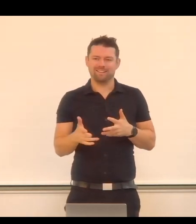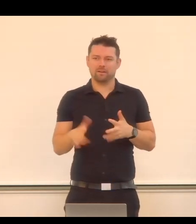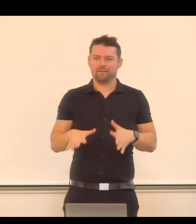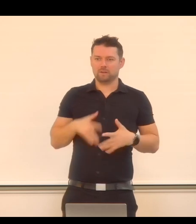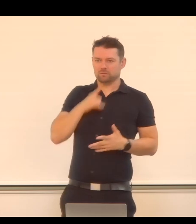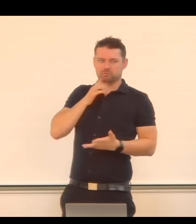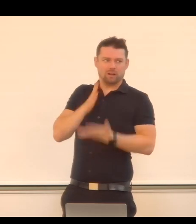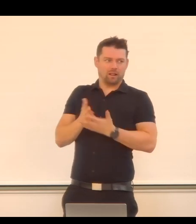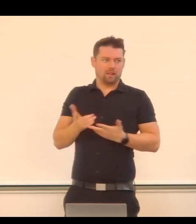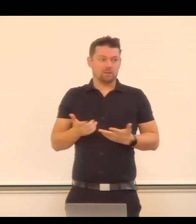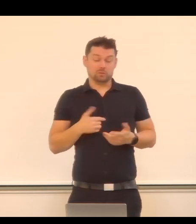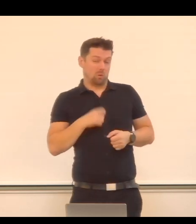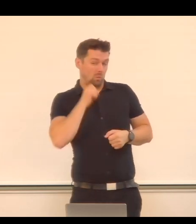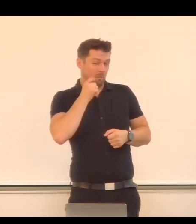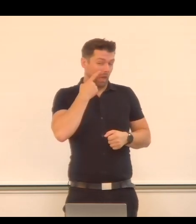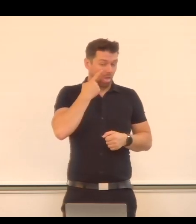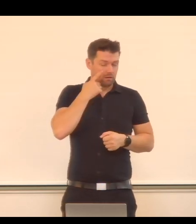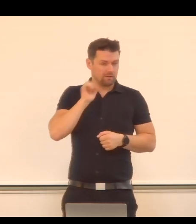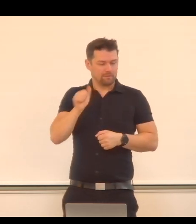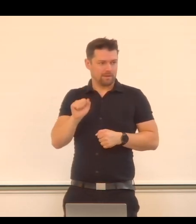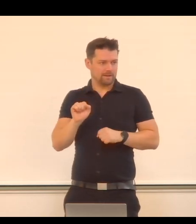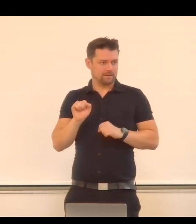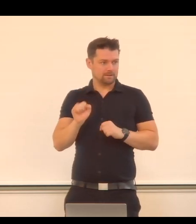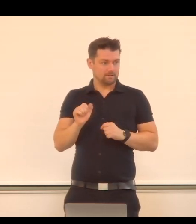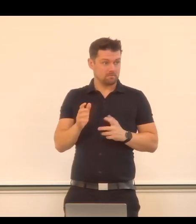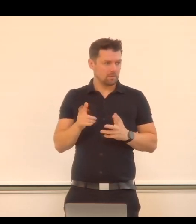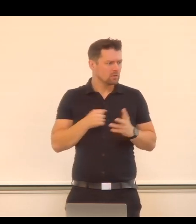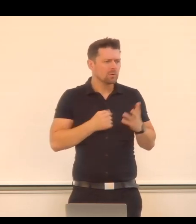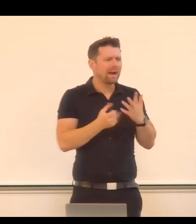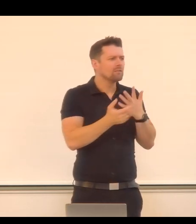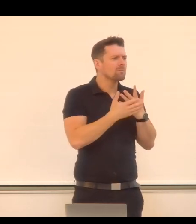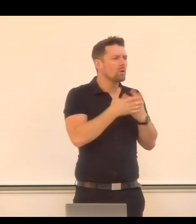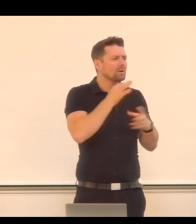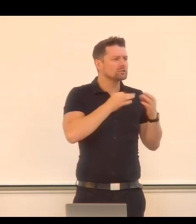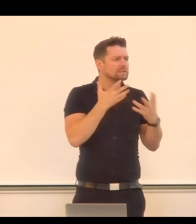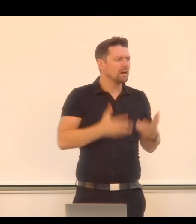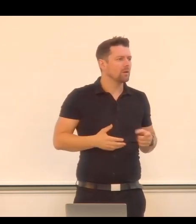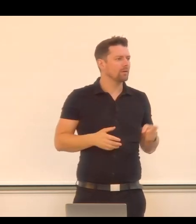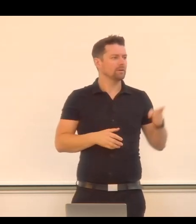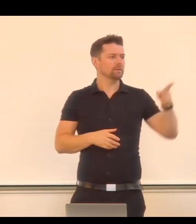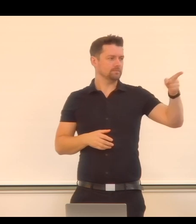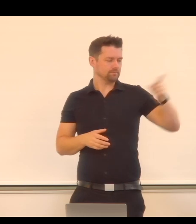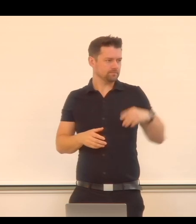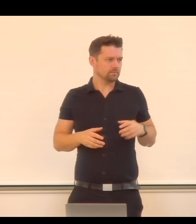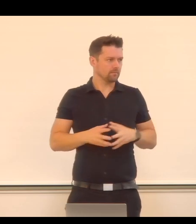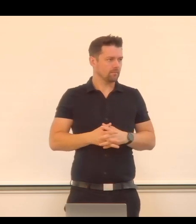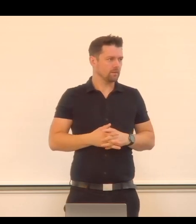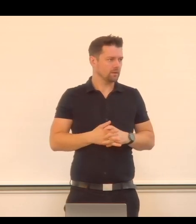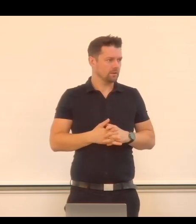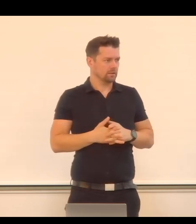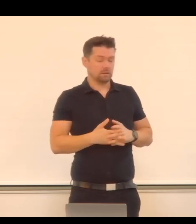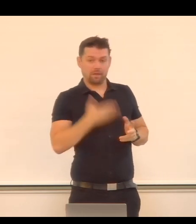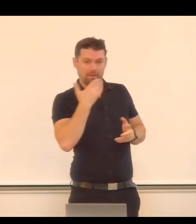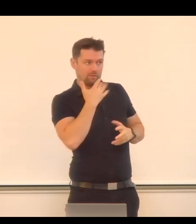a standard of where we can go. And I don't know if anyone had a question over there. Hi, thank you, Bill. An amazing